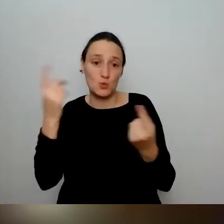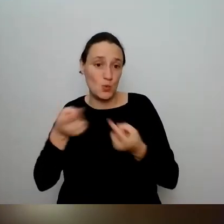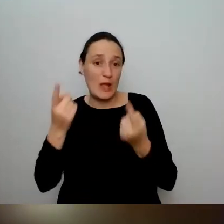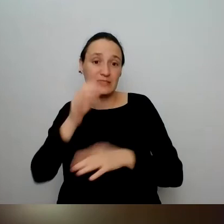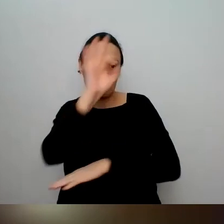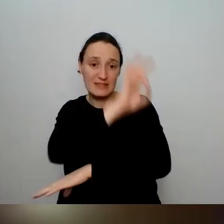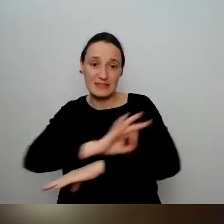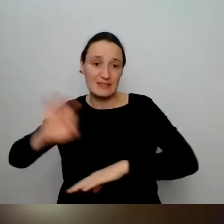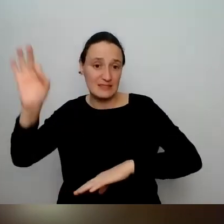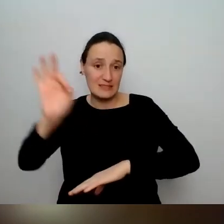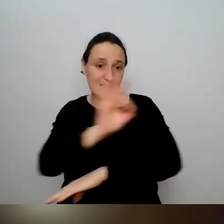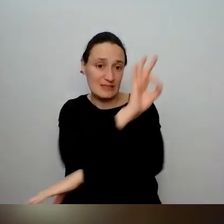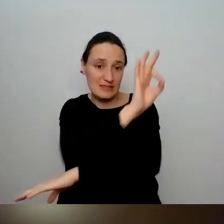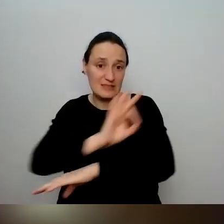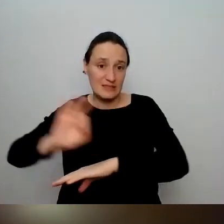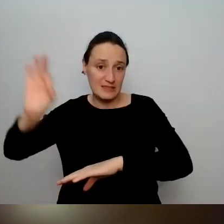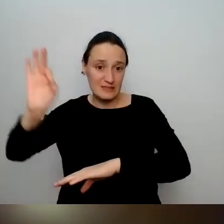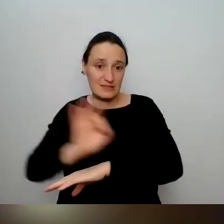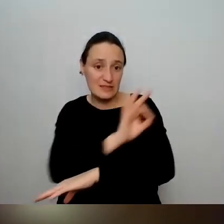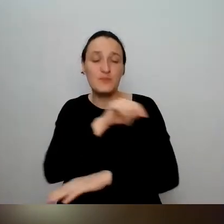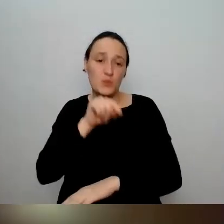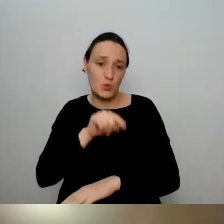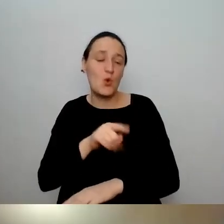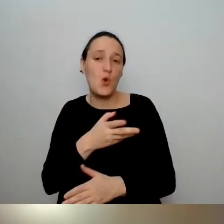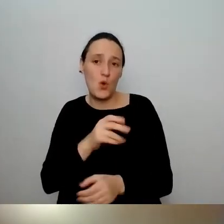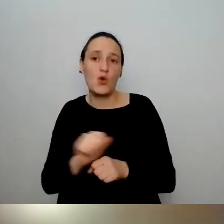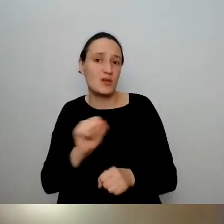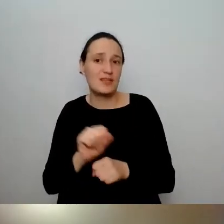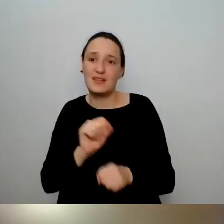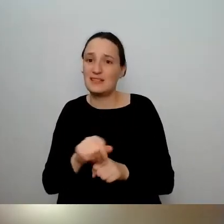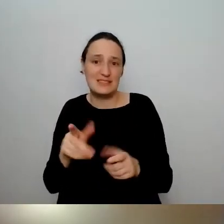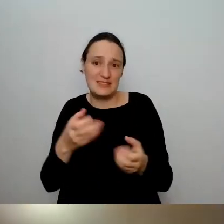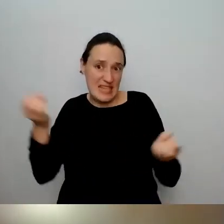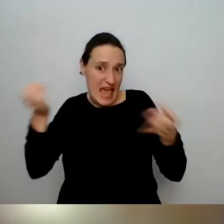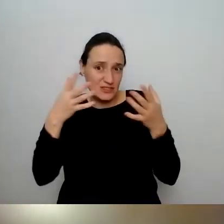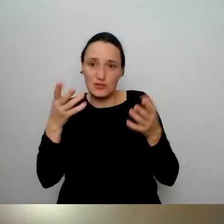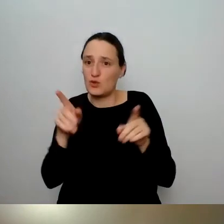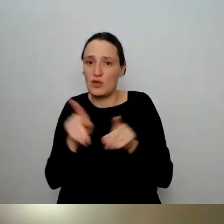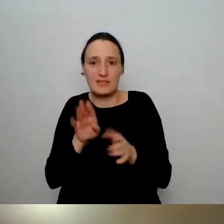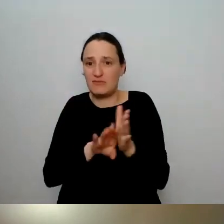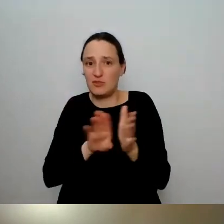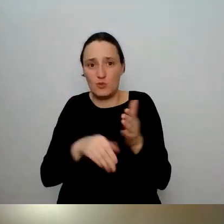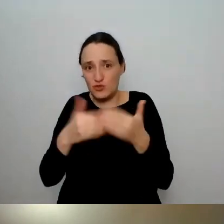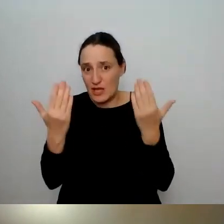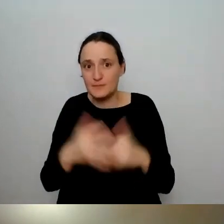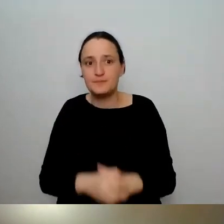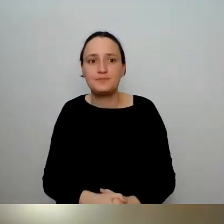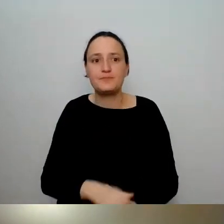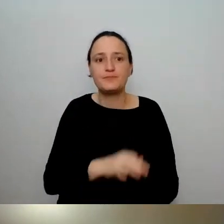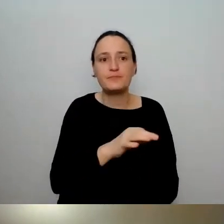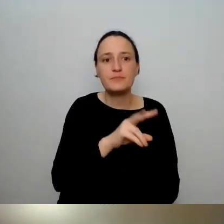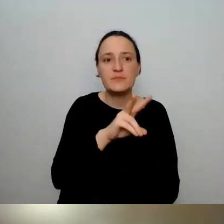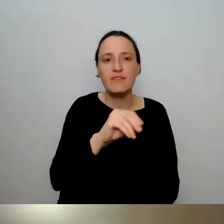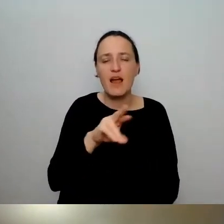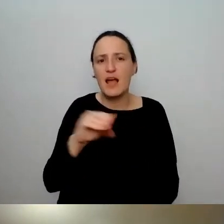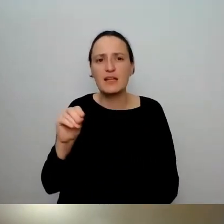Yeah. Okay. So do we have any more questions? There are a couple